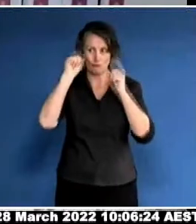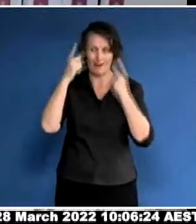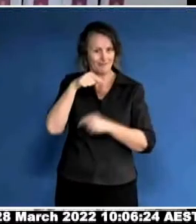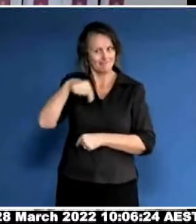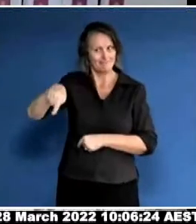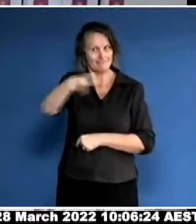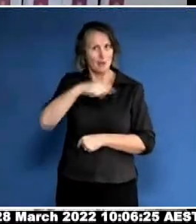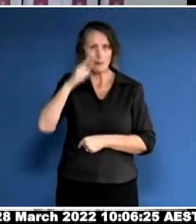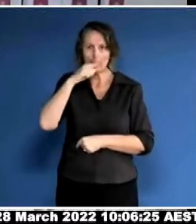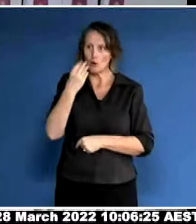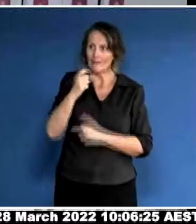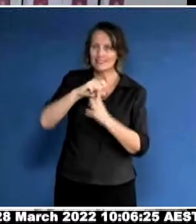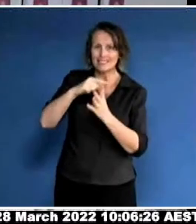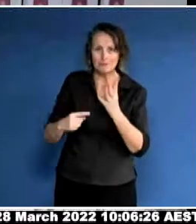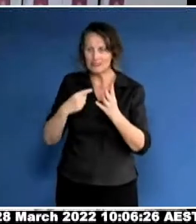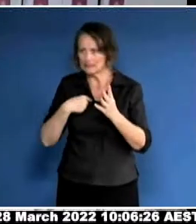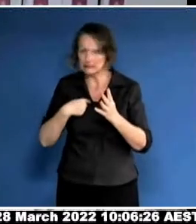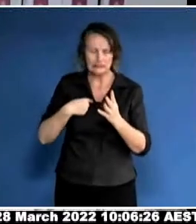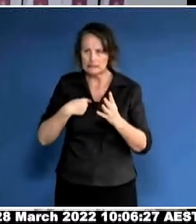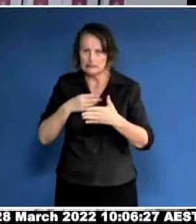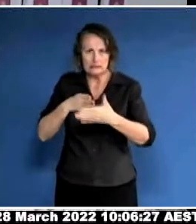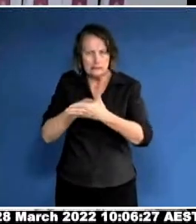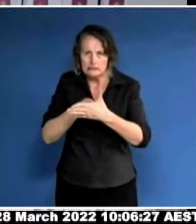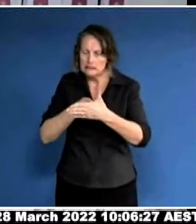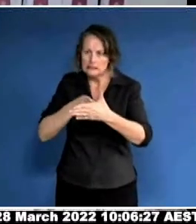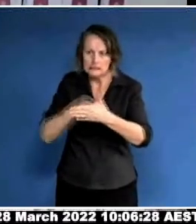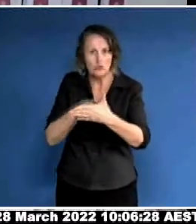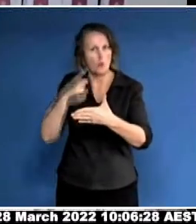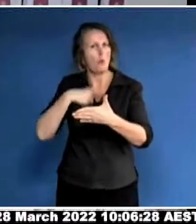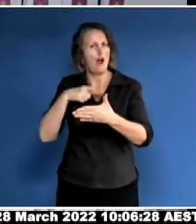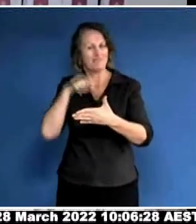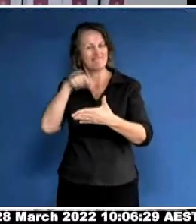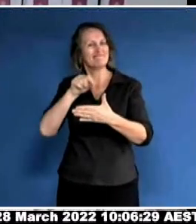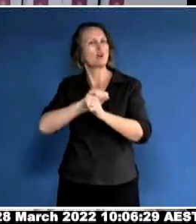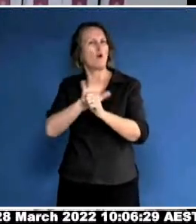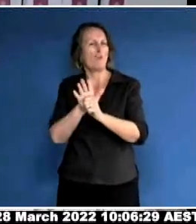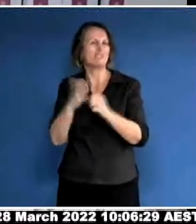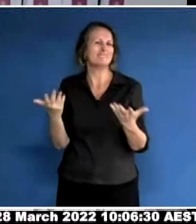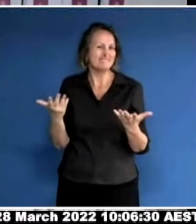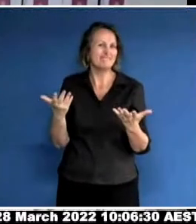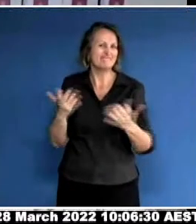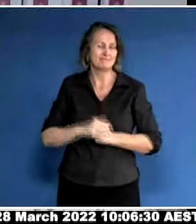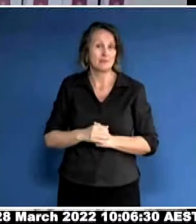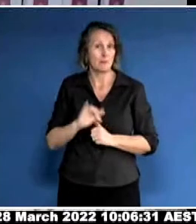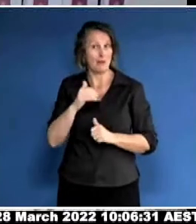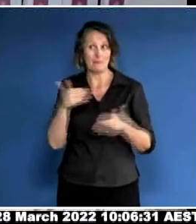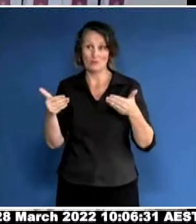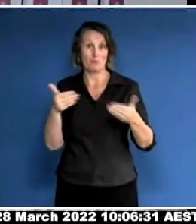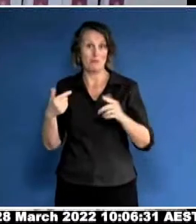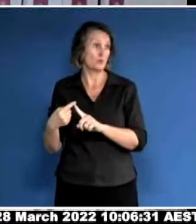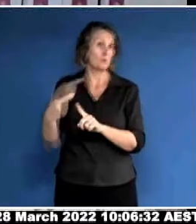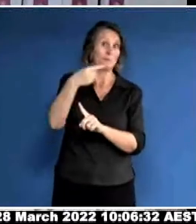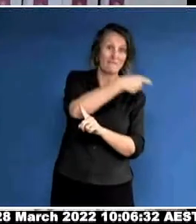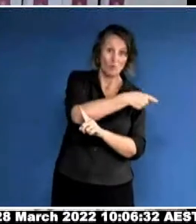with disability have experienced and how that situation has changed compared with the early stages of the